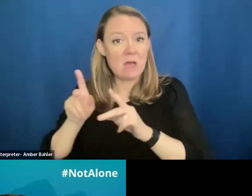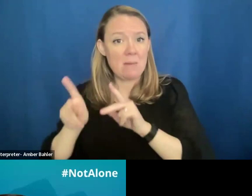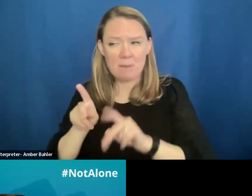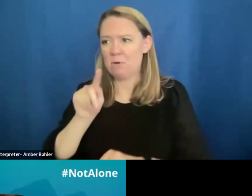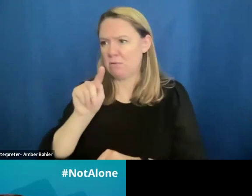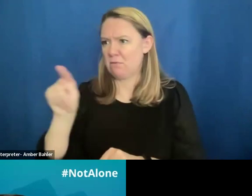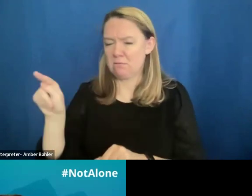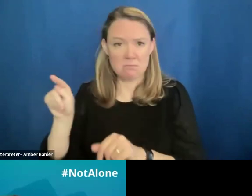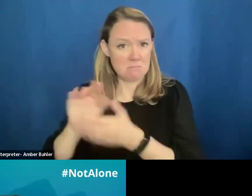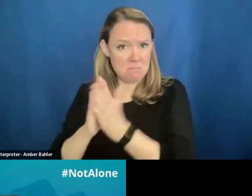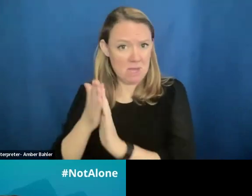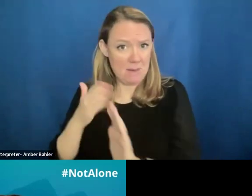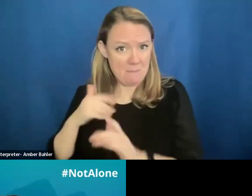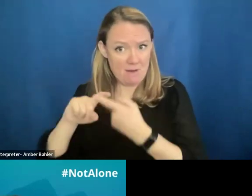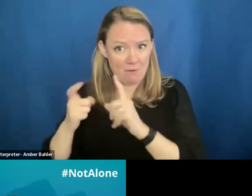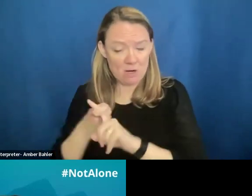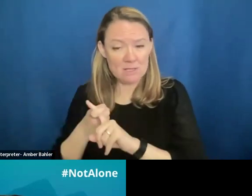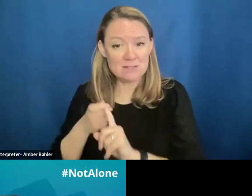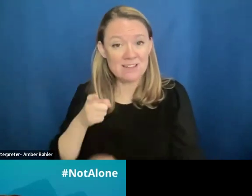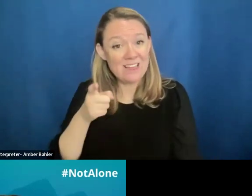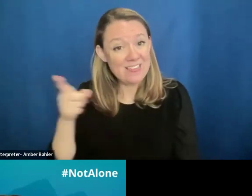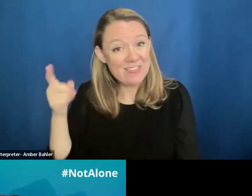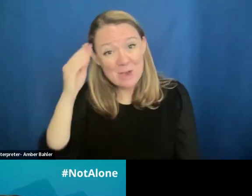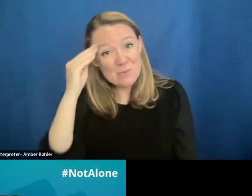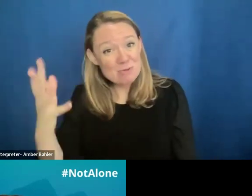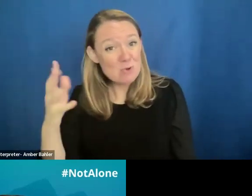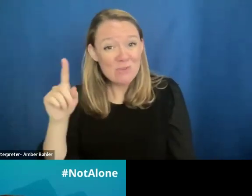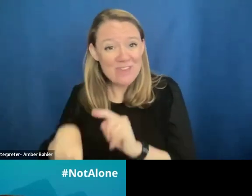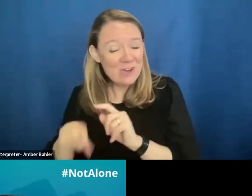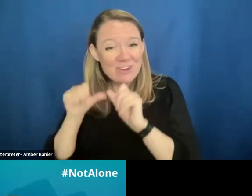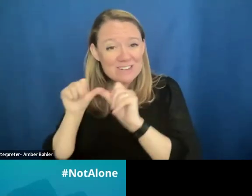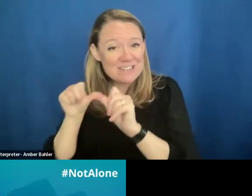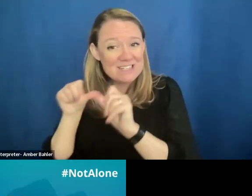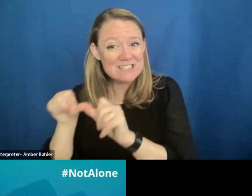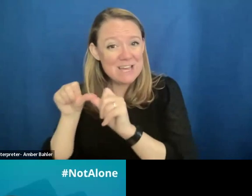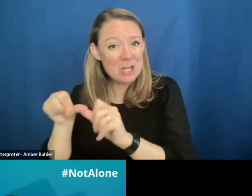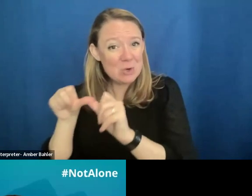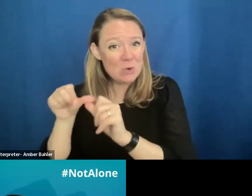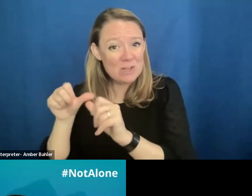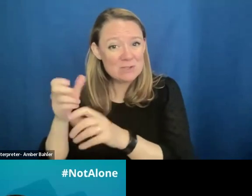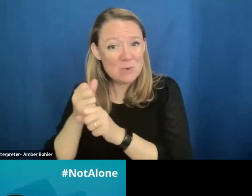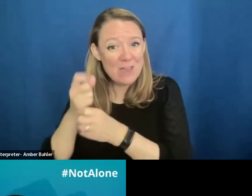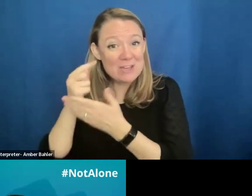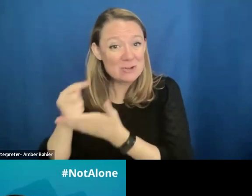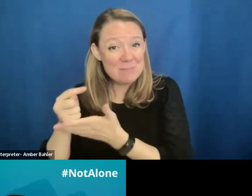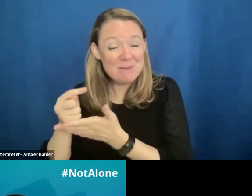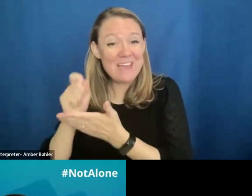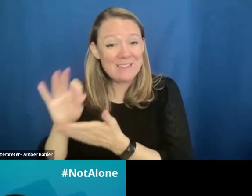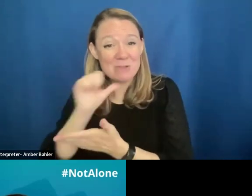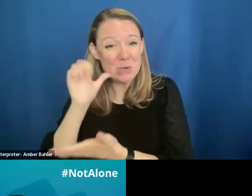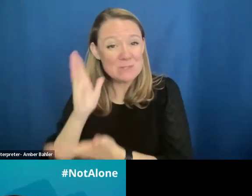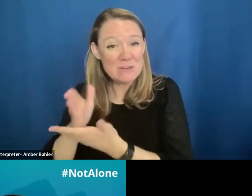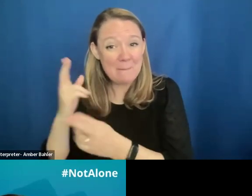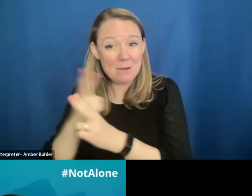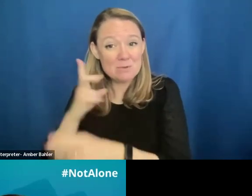they couldn't continue to get treatment unless they weren't on drugs anymore. And so they